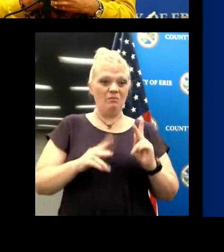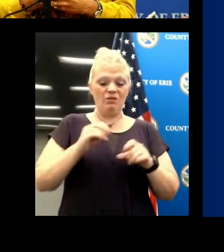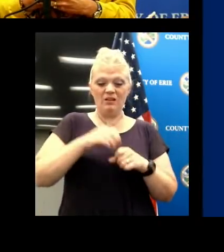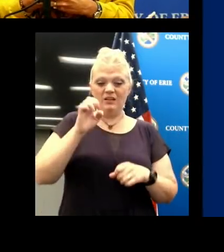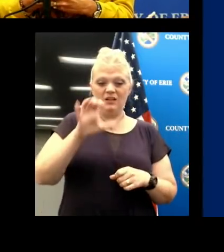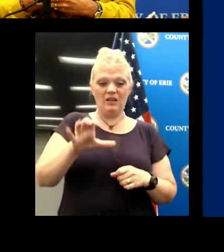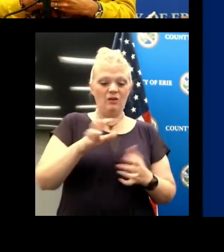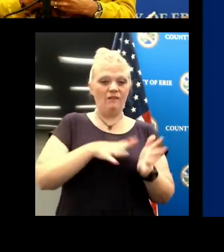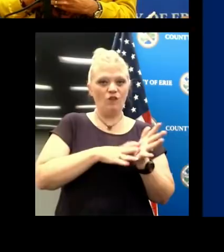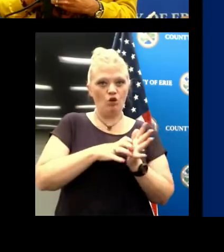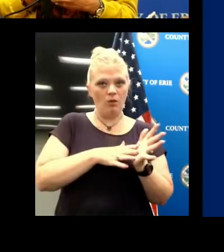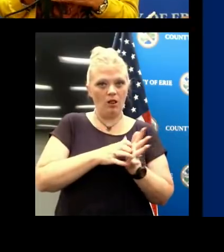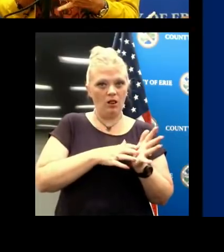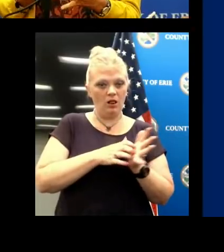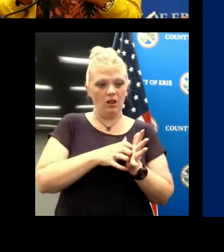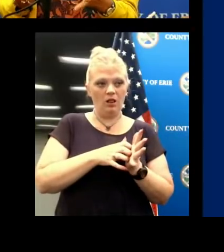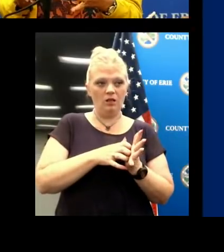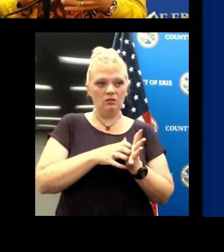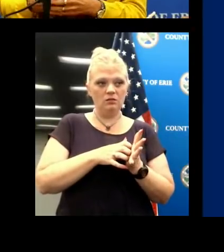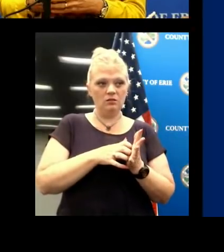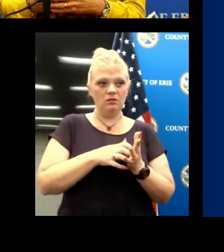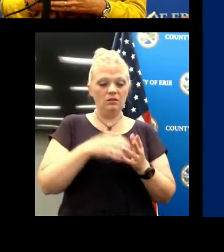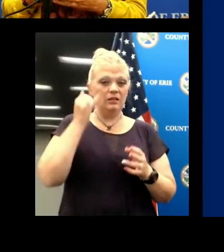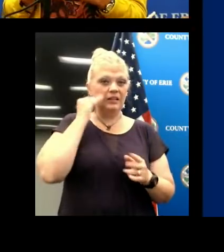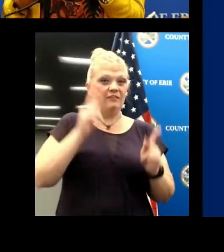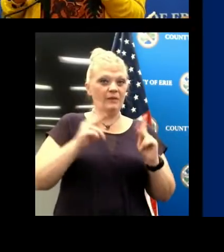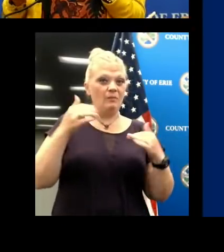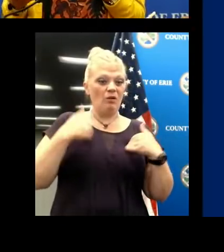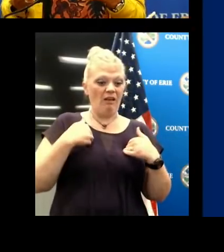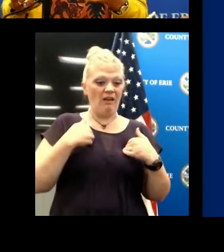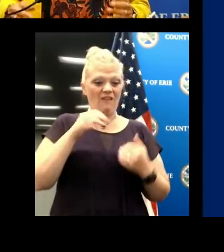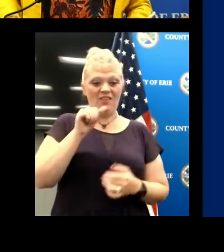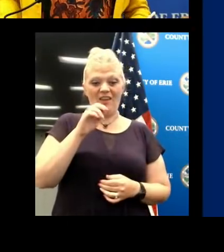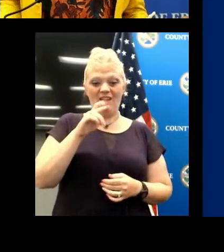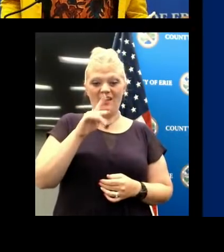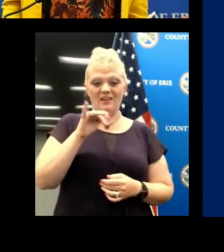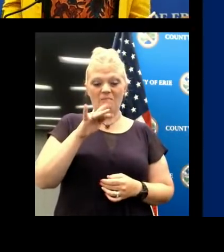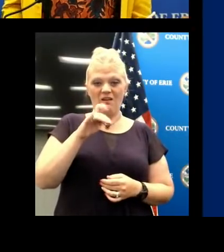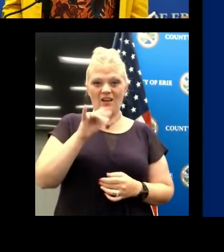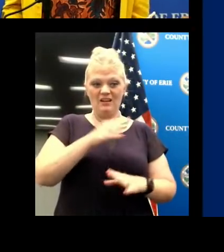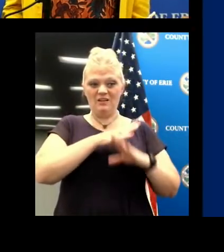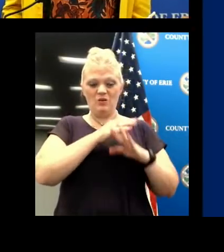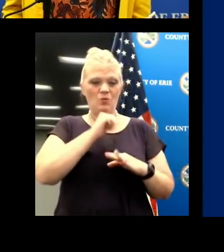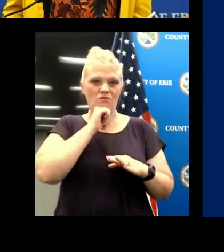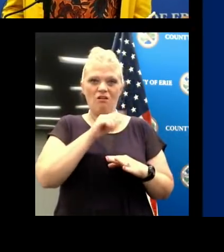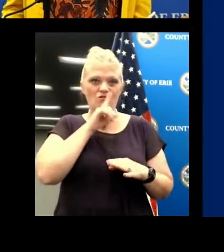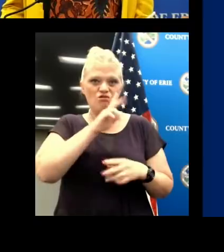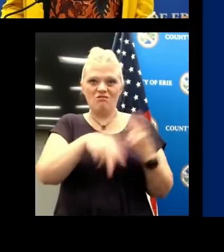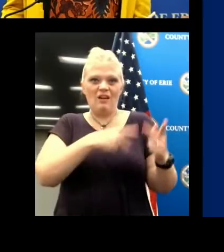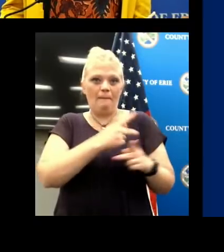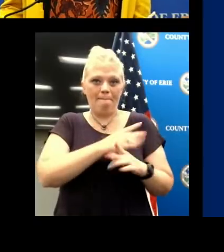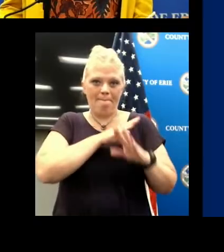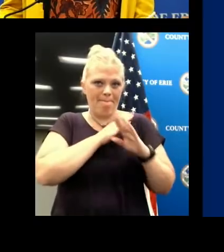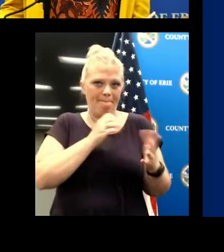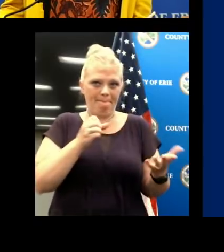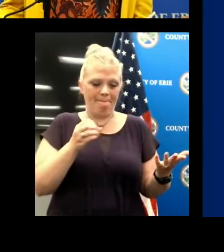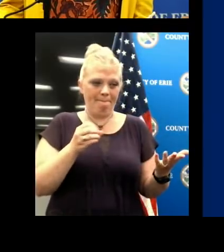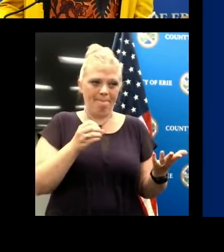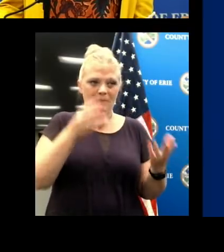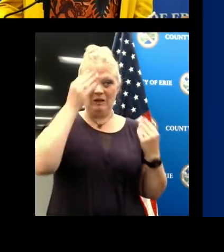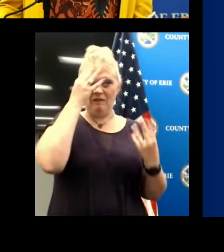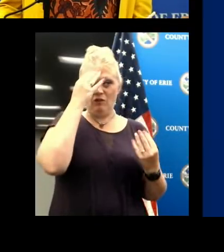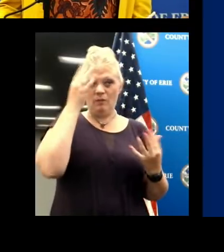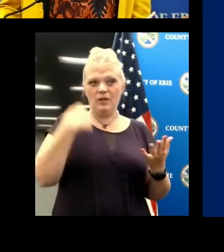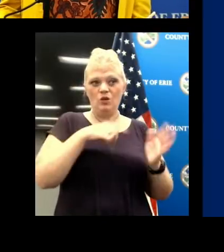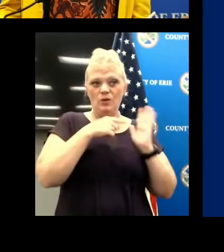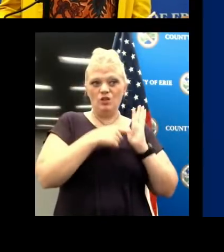are vulnerable, and even if people do have antibodies, we're not really sure what type of protection that is. So the data we showed